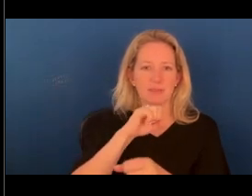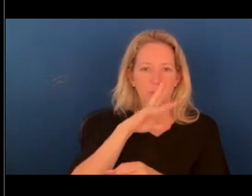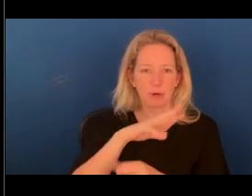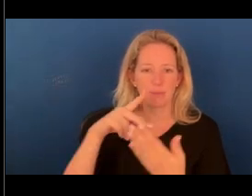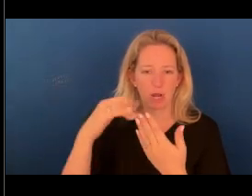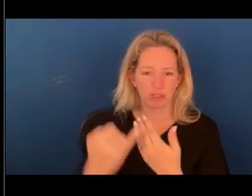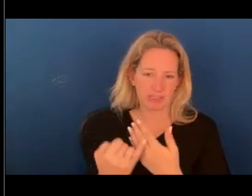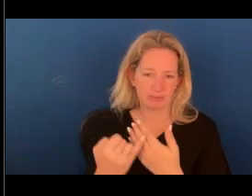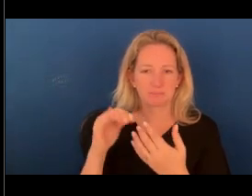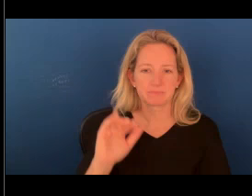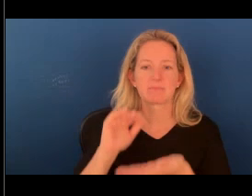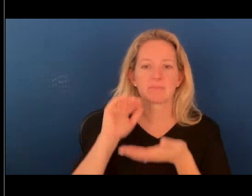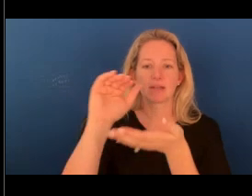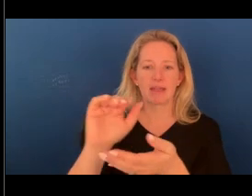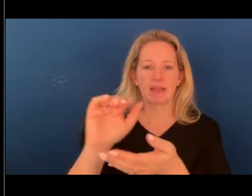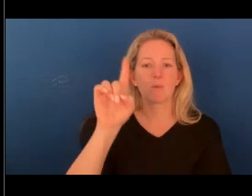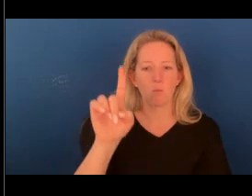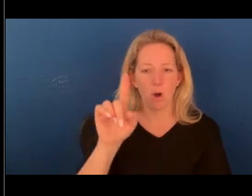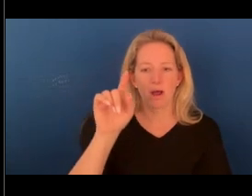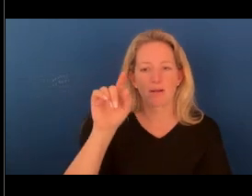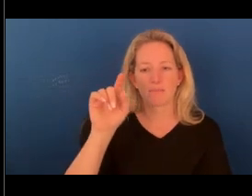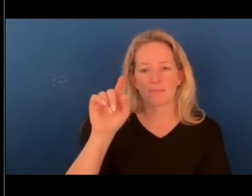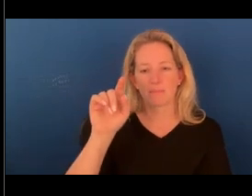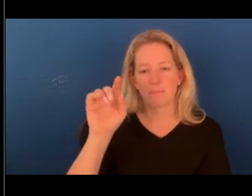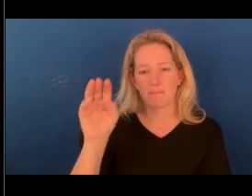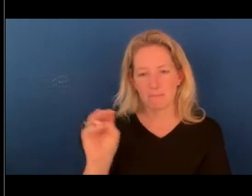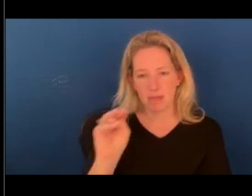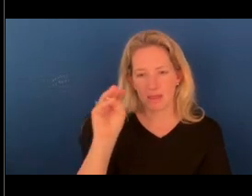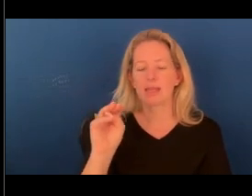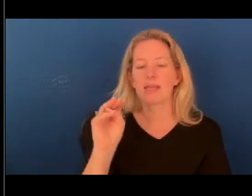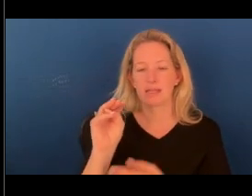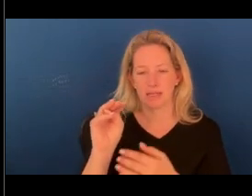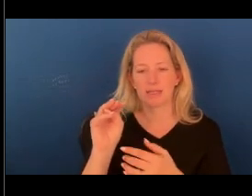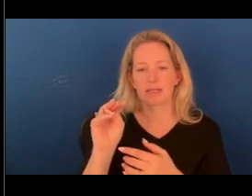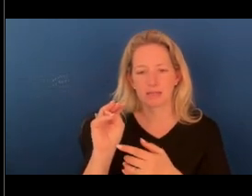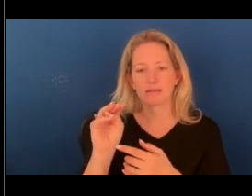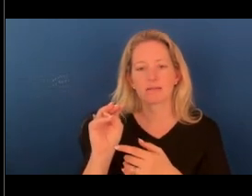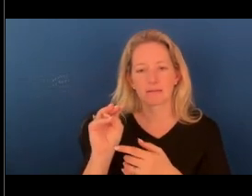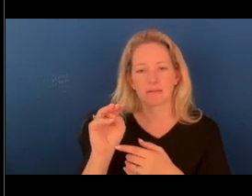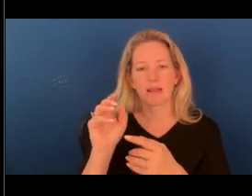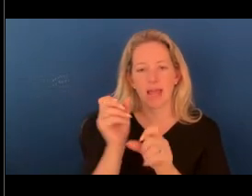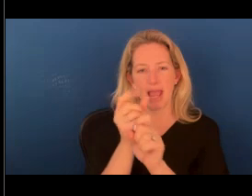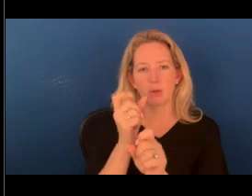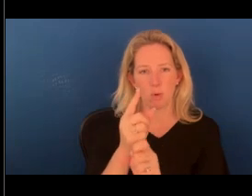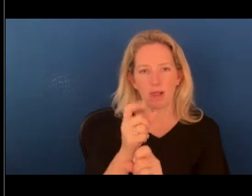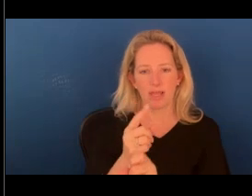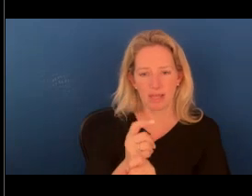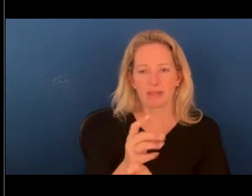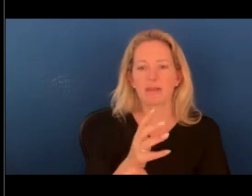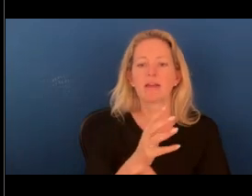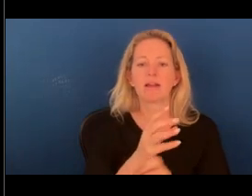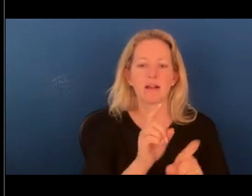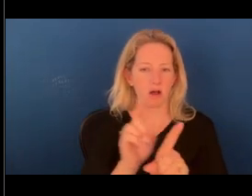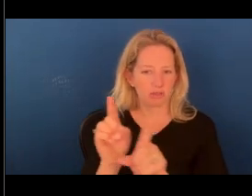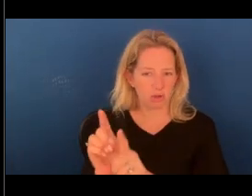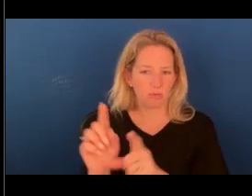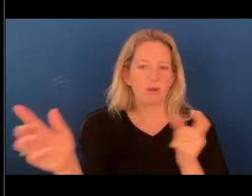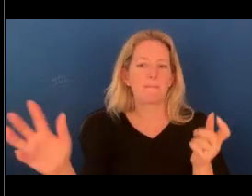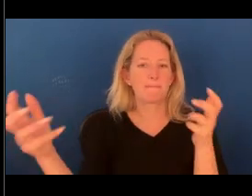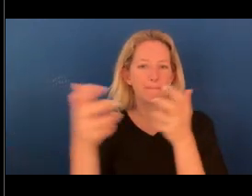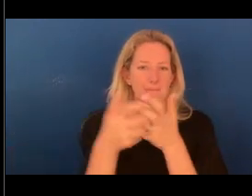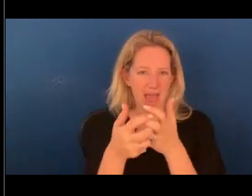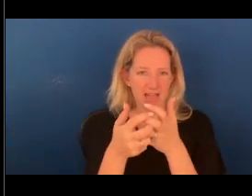in 22 and then $1.2 million annually planned to fully leverage the Benioff family private donor match. And